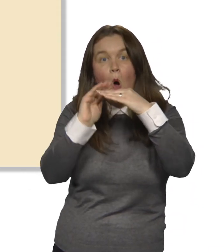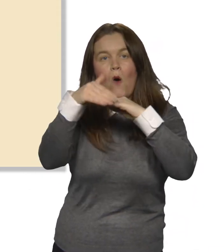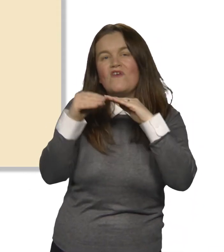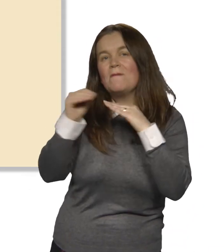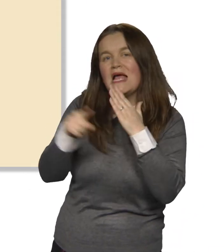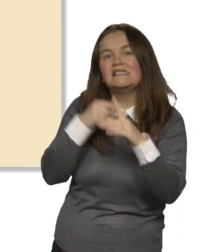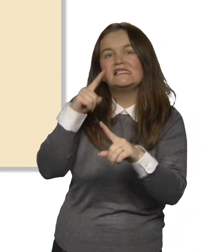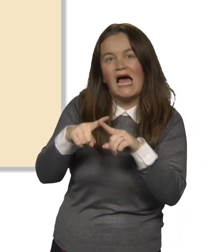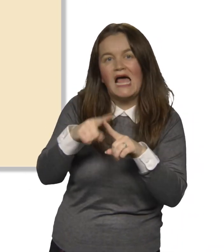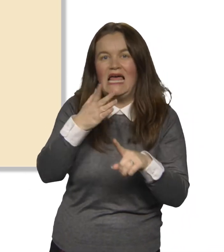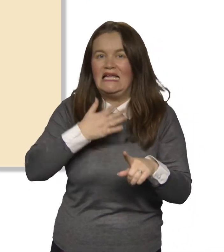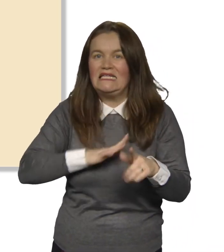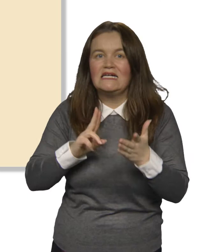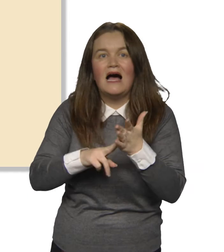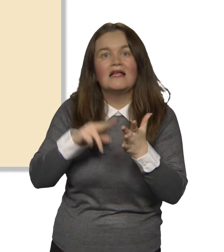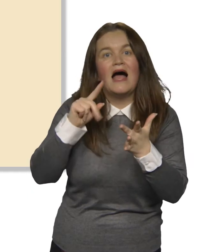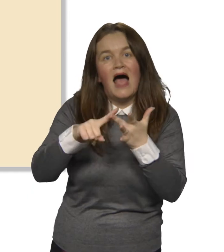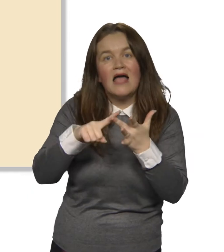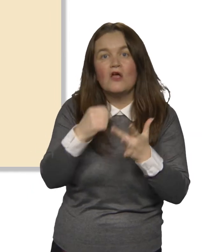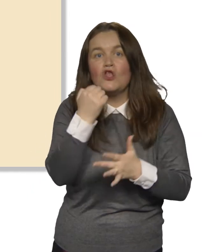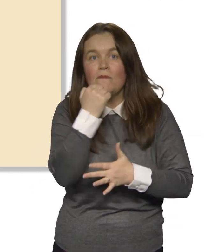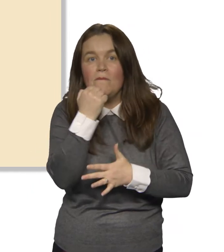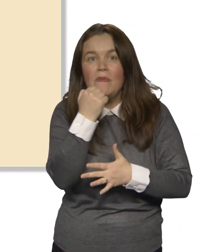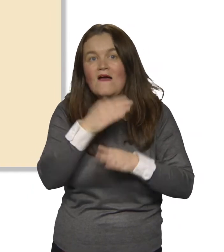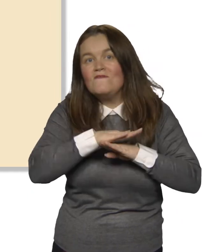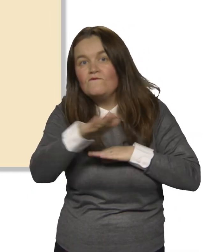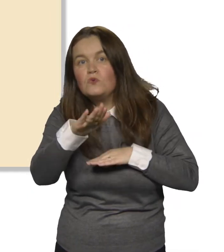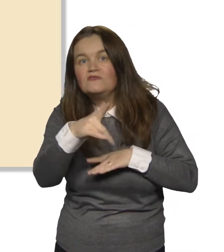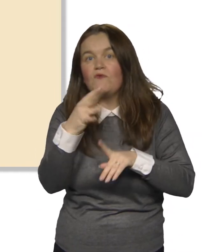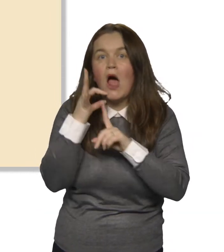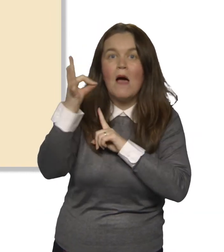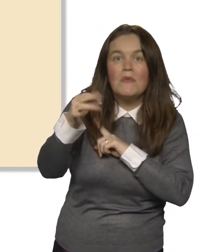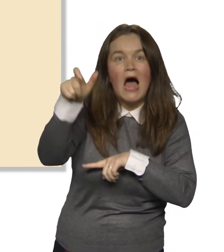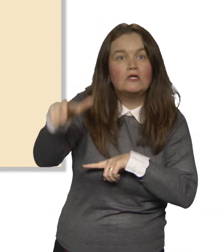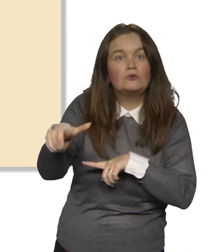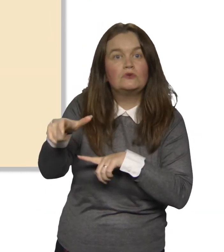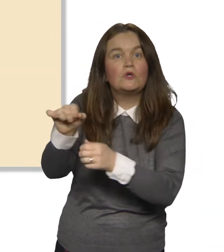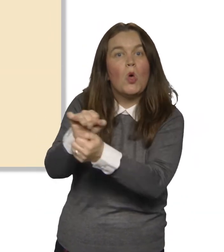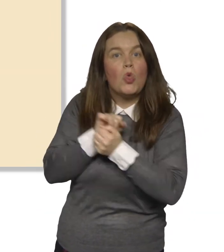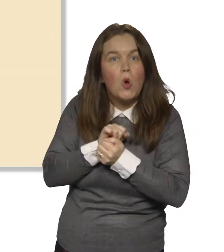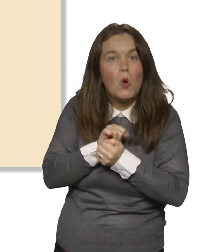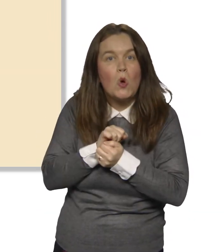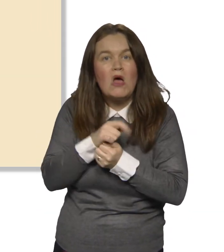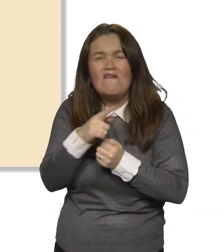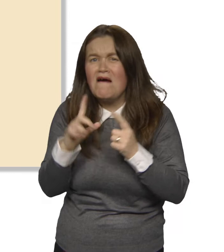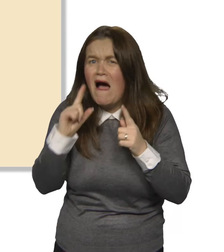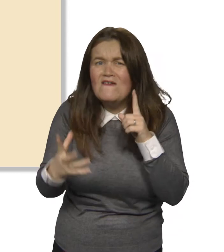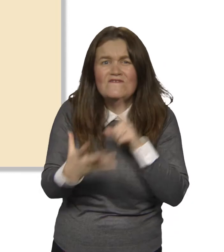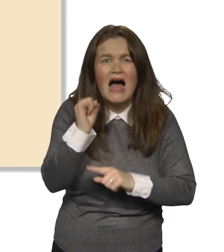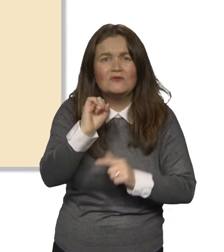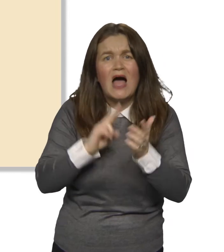your national insurance number if, in the future, you apply for a student loan. But what if you can't find your national insurance